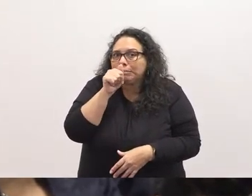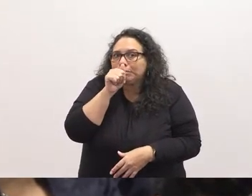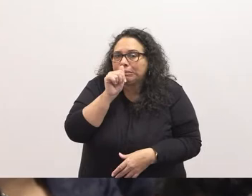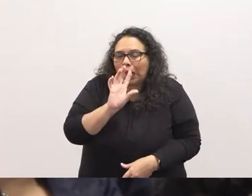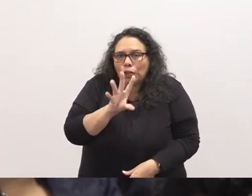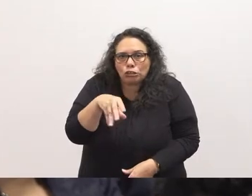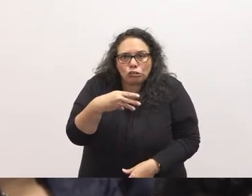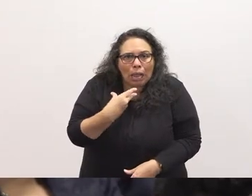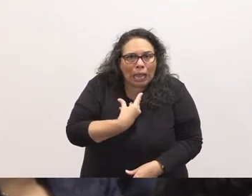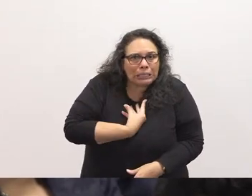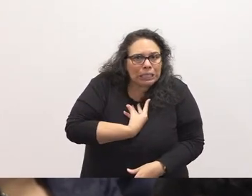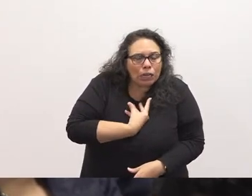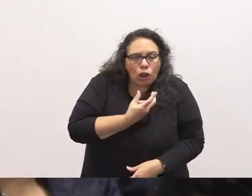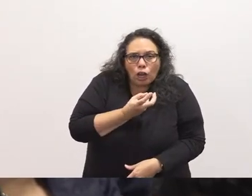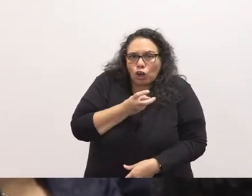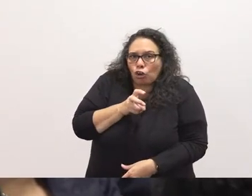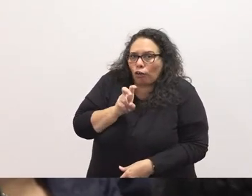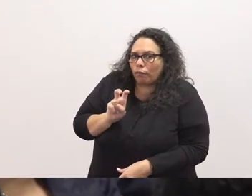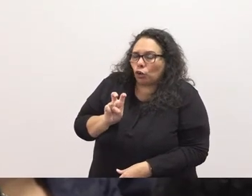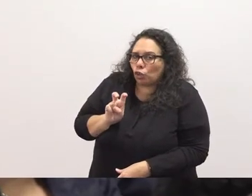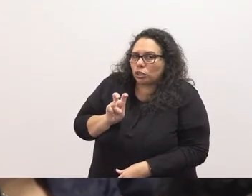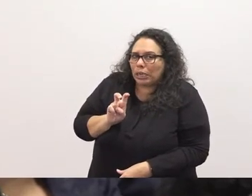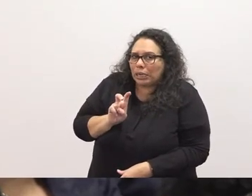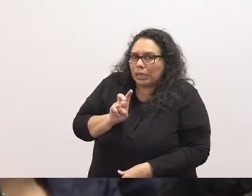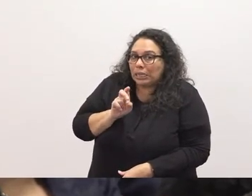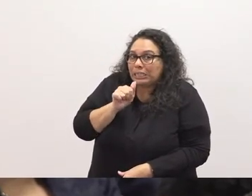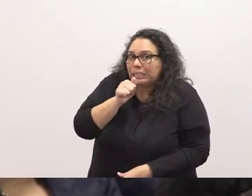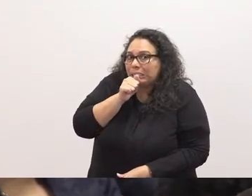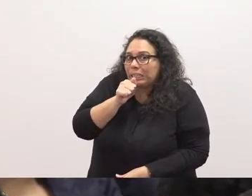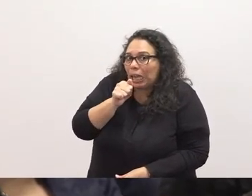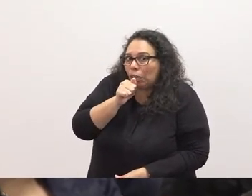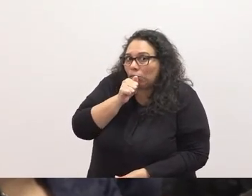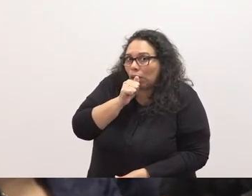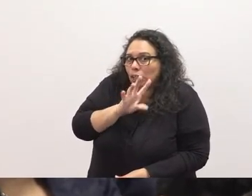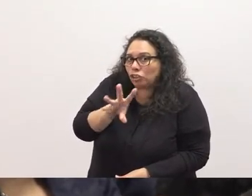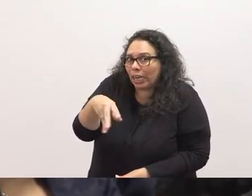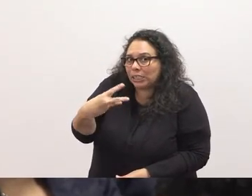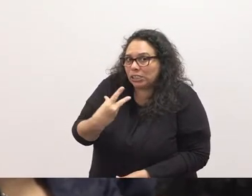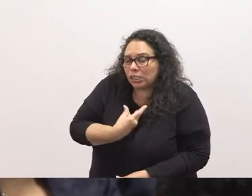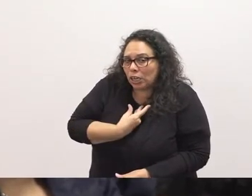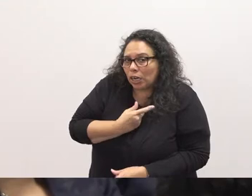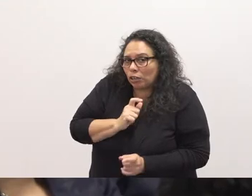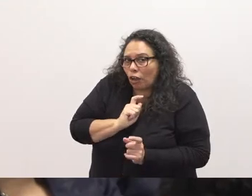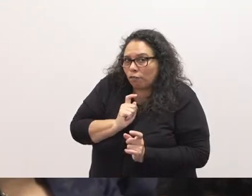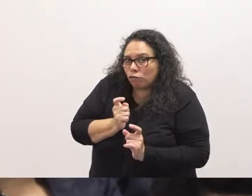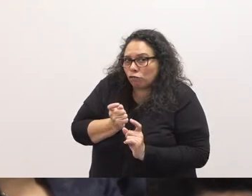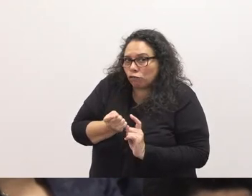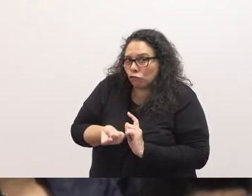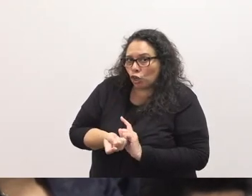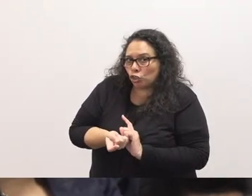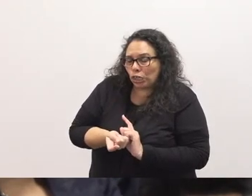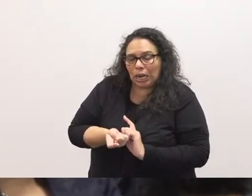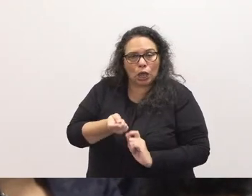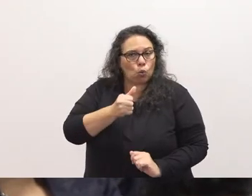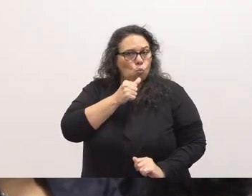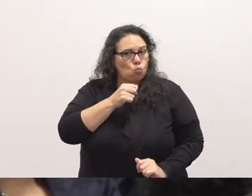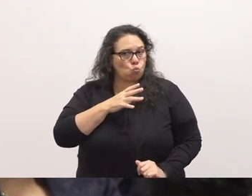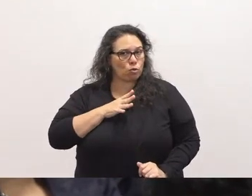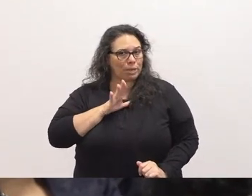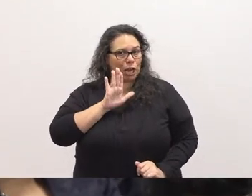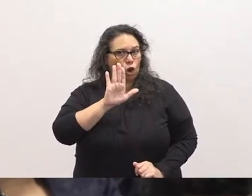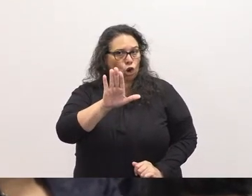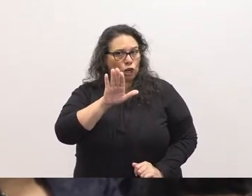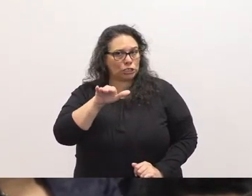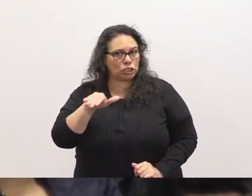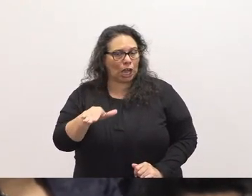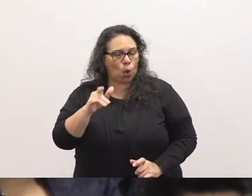transgender conversion. Now, a secret transgender conversion. The woman and her child